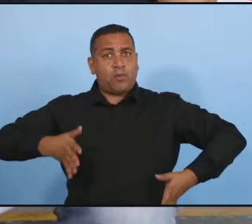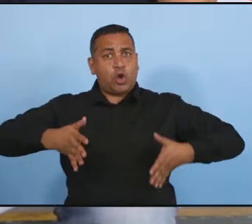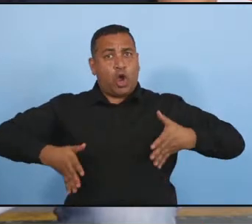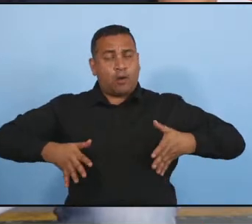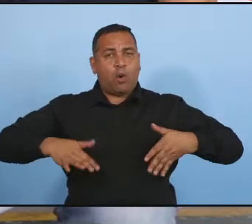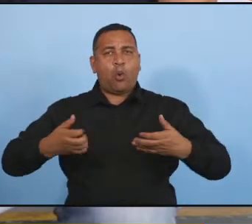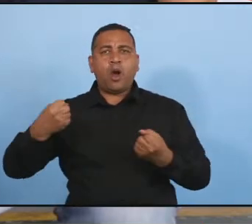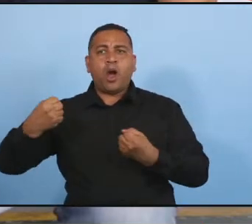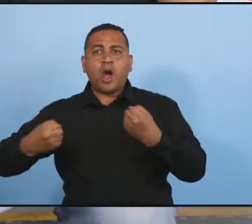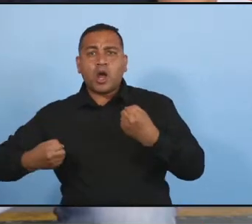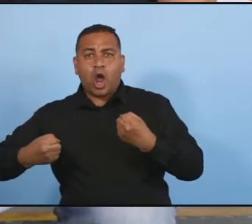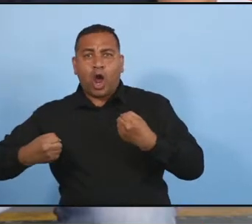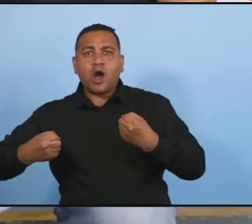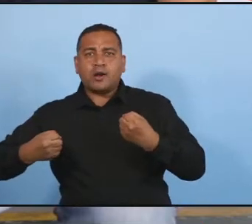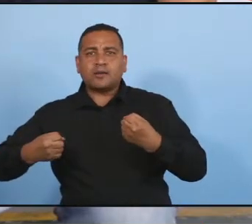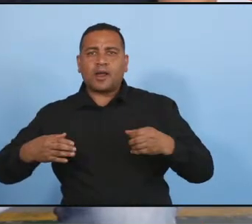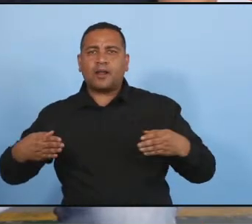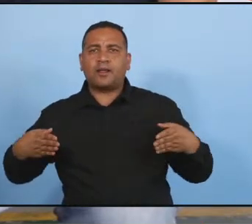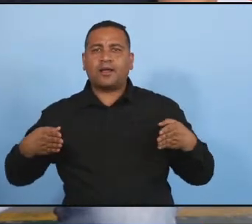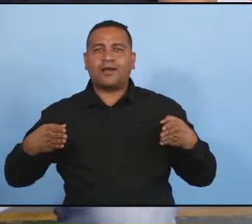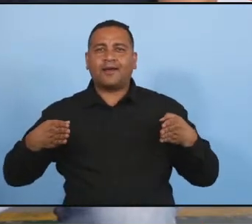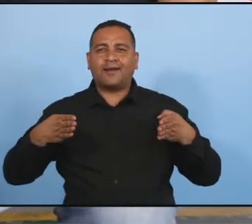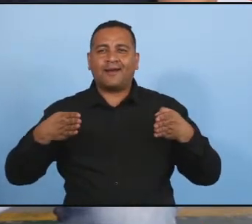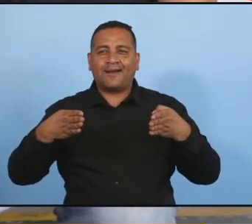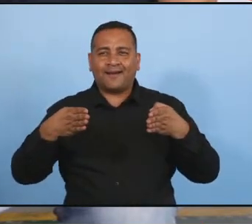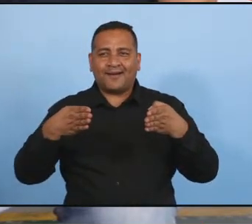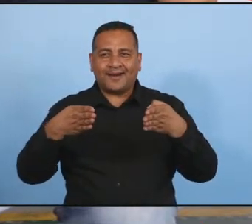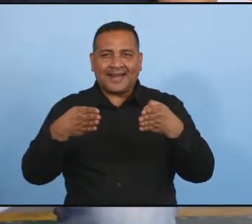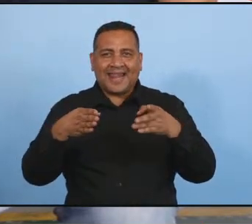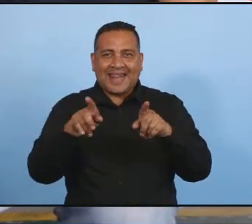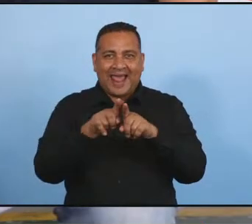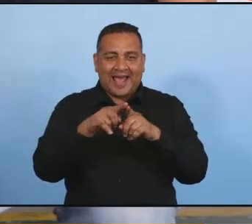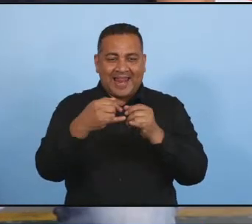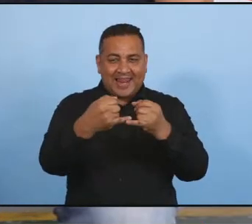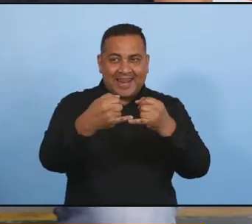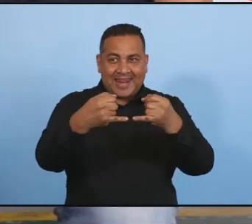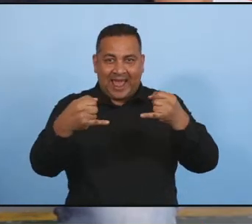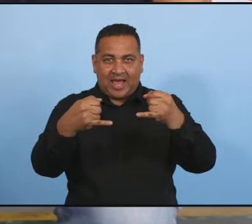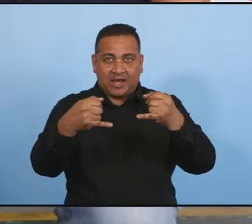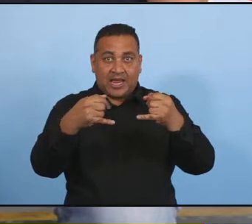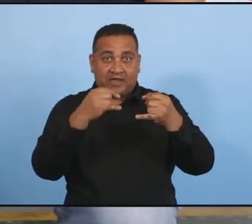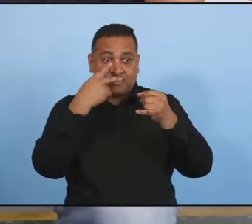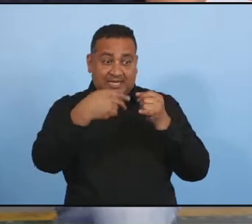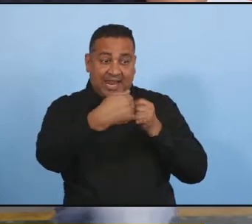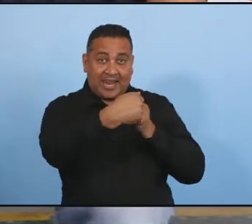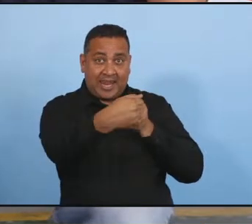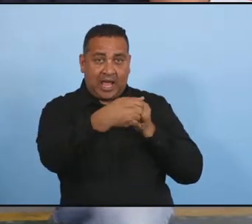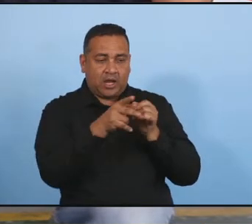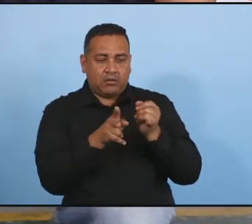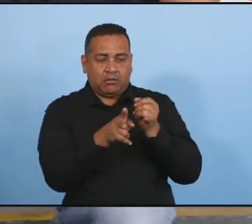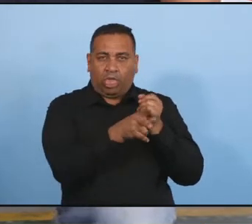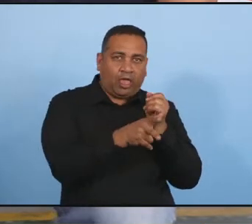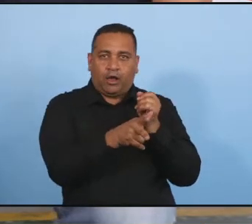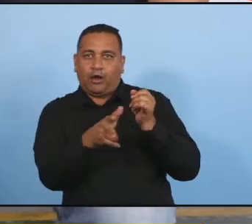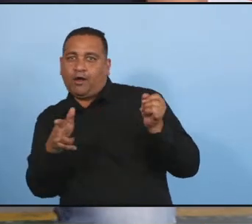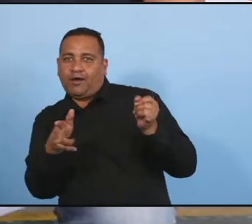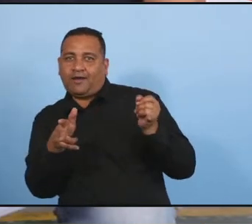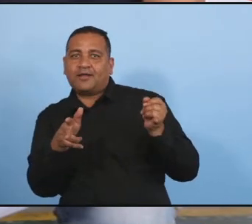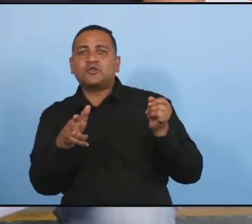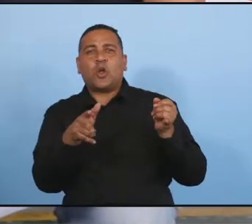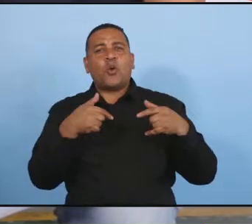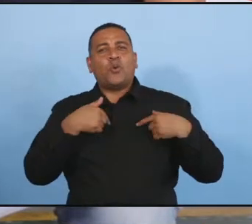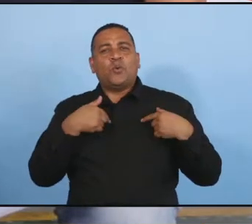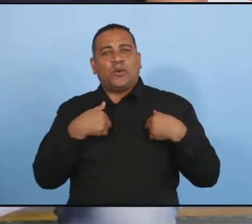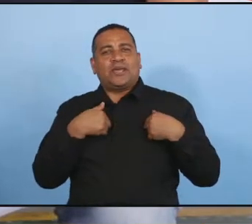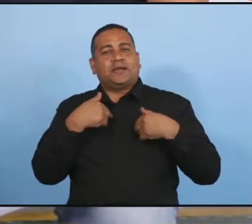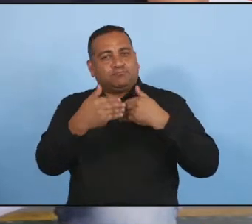line to actually follow the path. Oh, wow. And that's a lot of fun for the students to actually work through this process to actually get something like